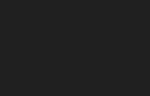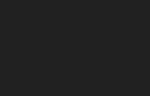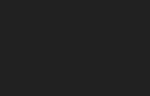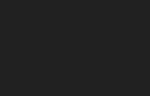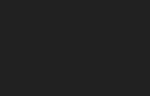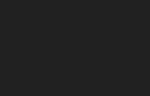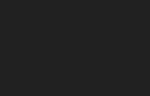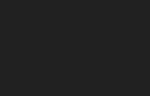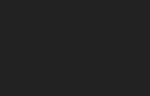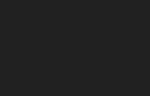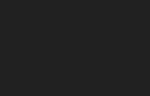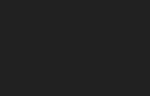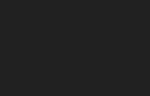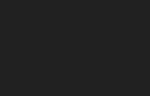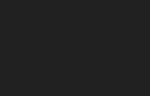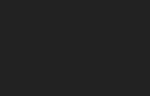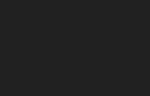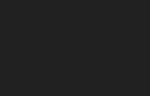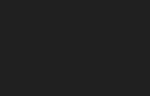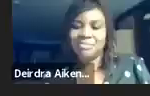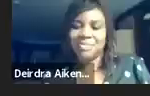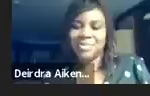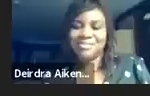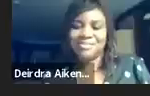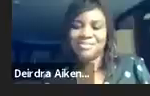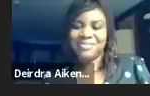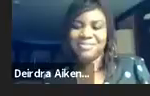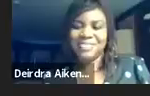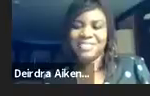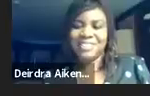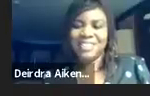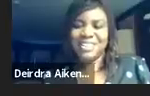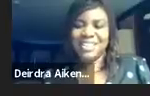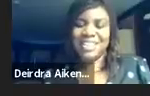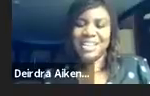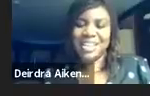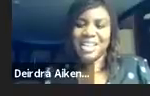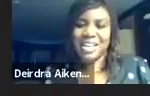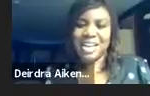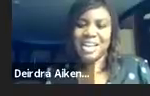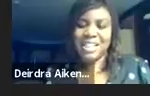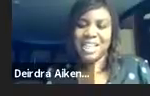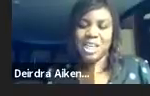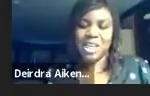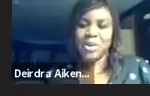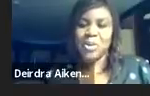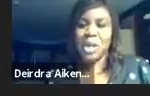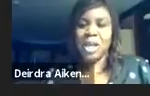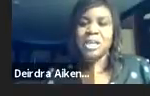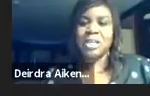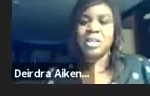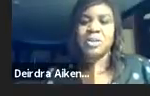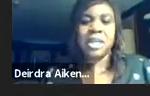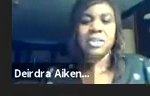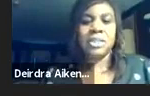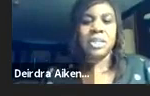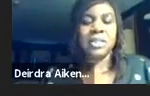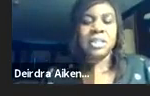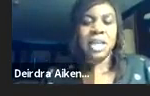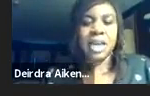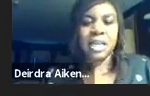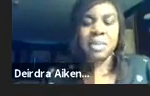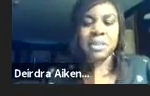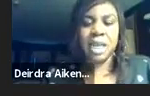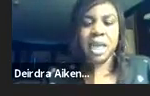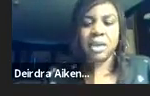I'm working now to find her, to unmute her. There she is. Dr. Akins. Got it. Thank you. So, Dr. Shelton,